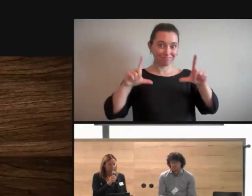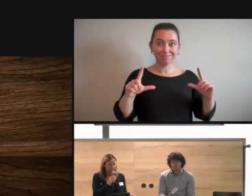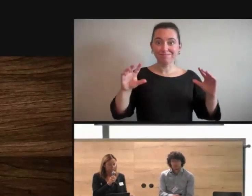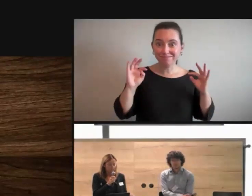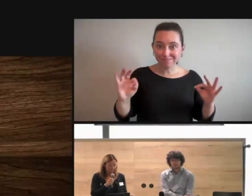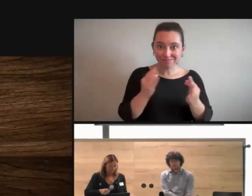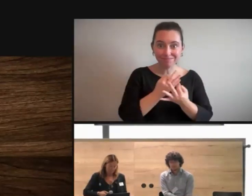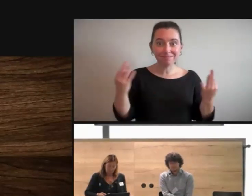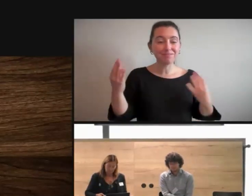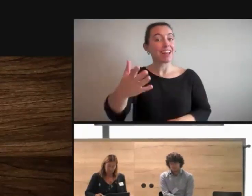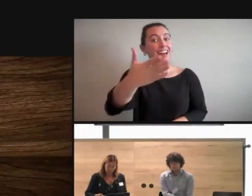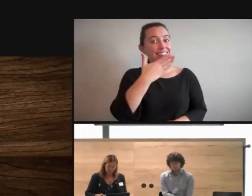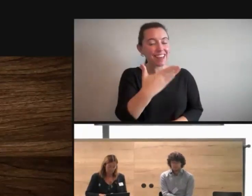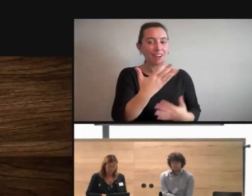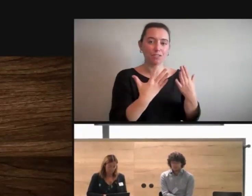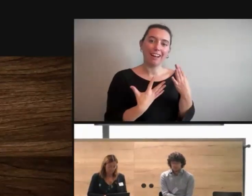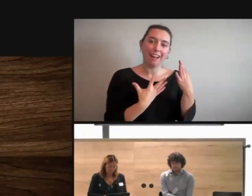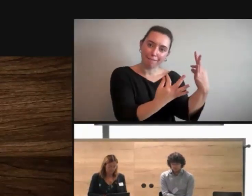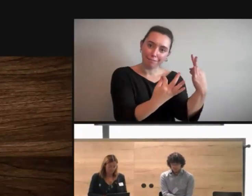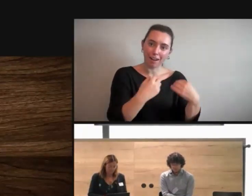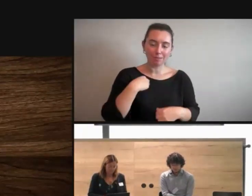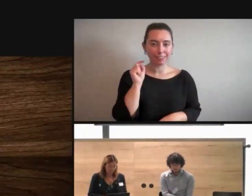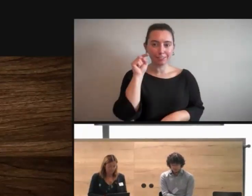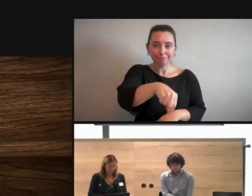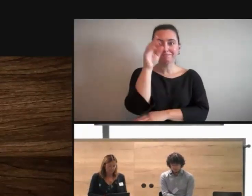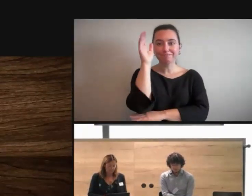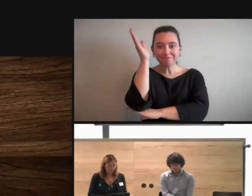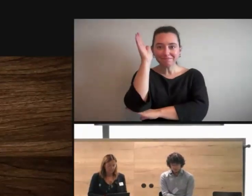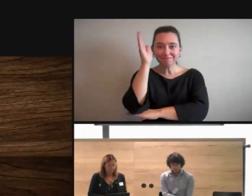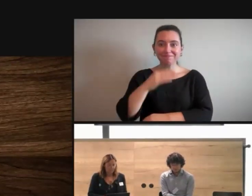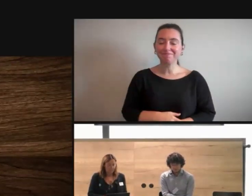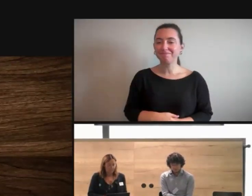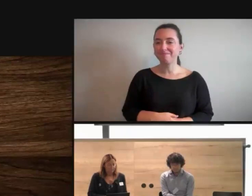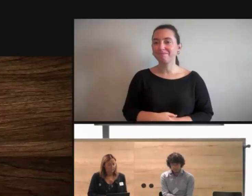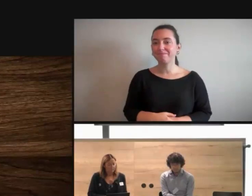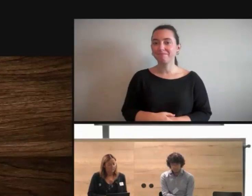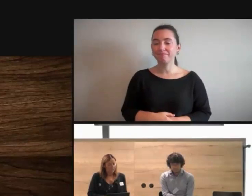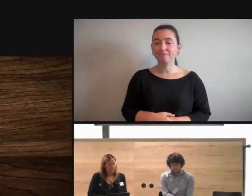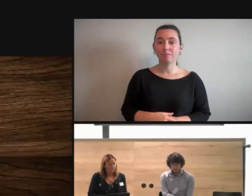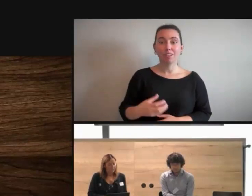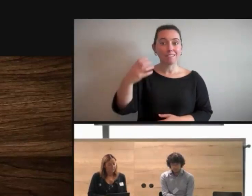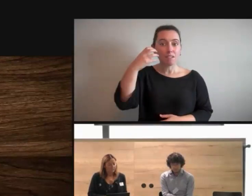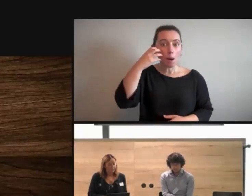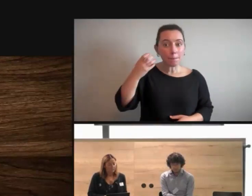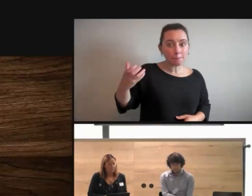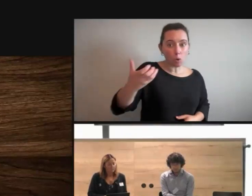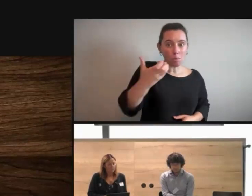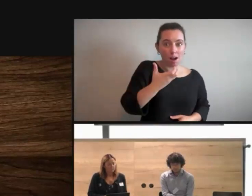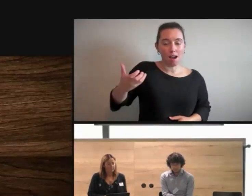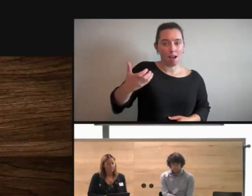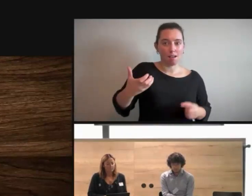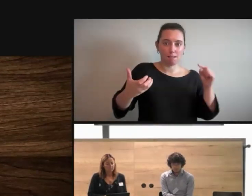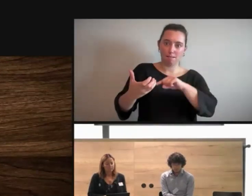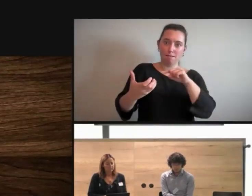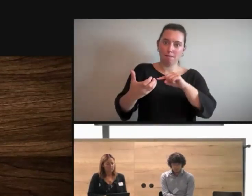for inviting me here to talk today. The mobile space is not a consistent